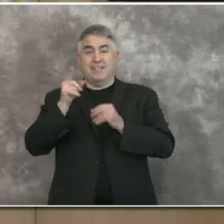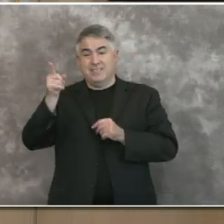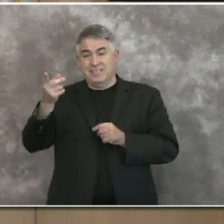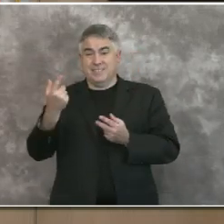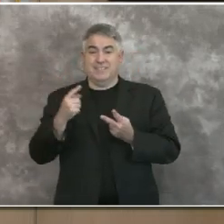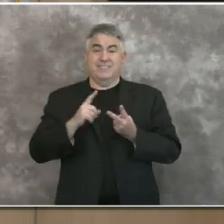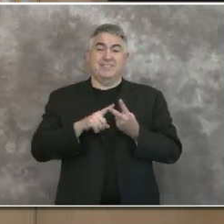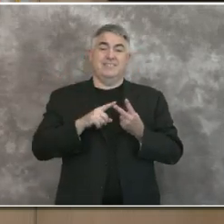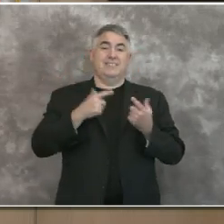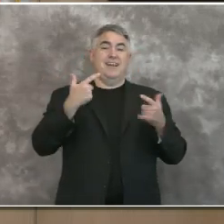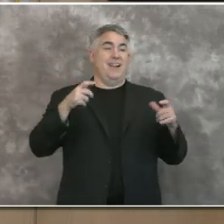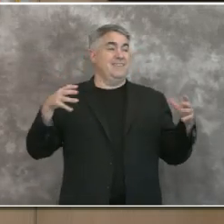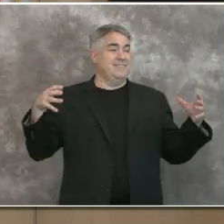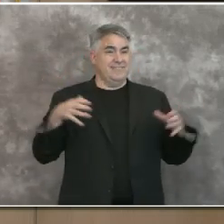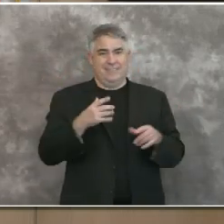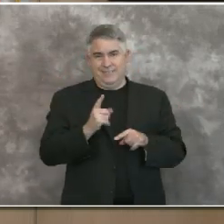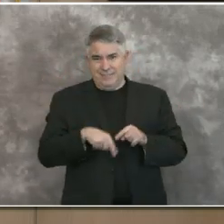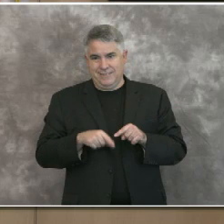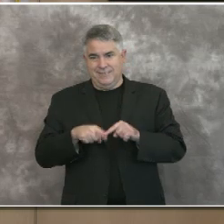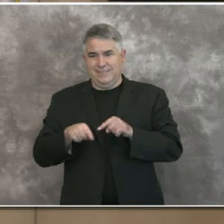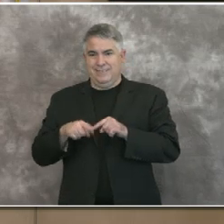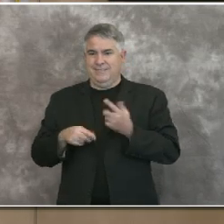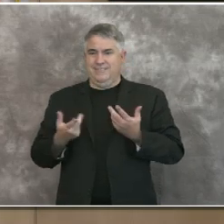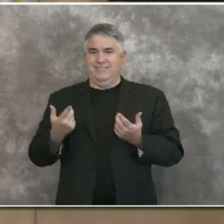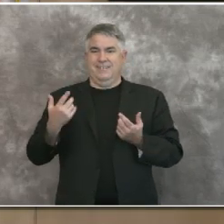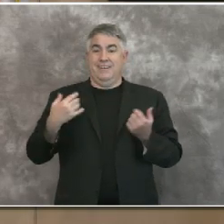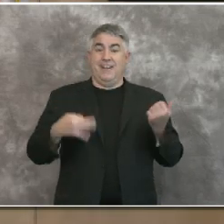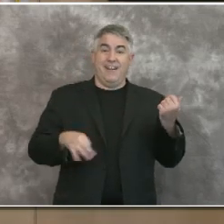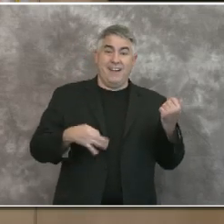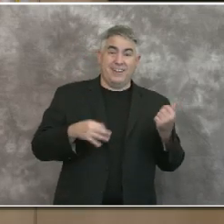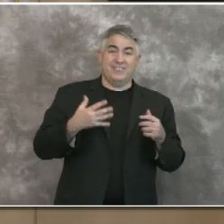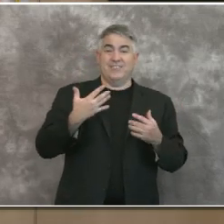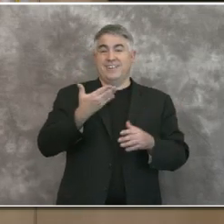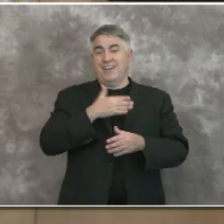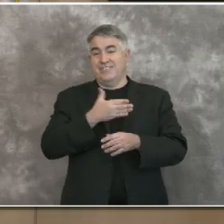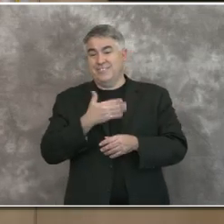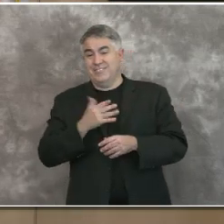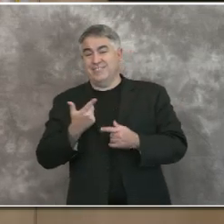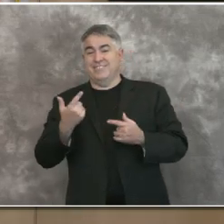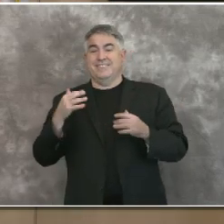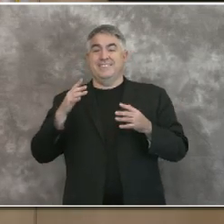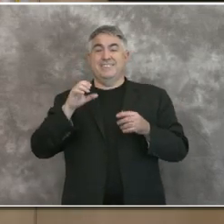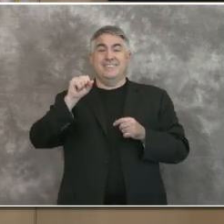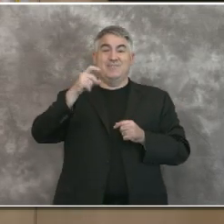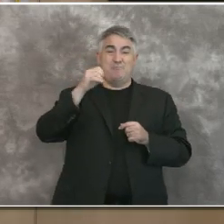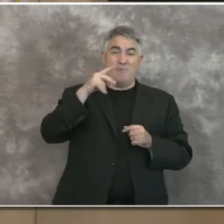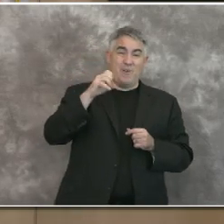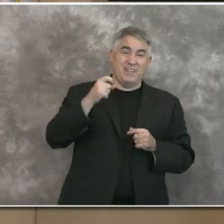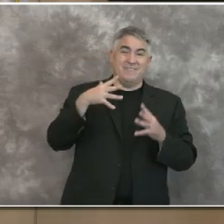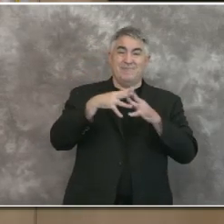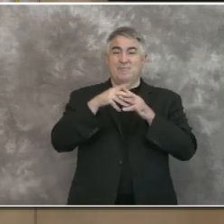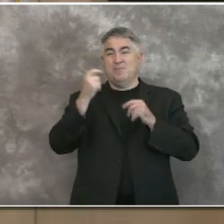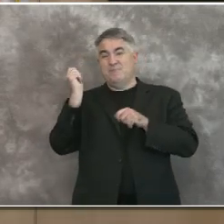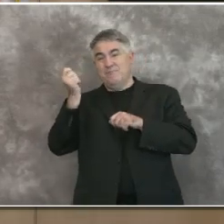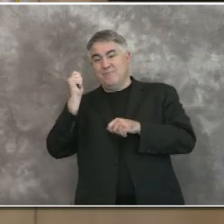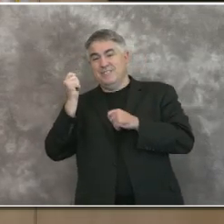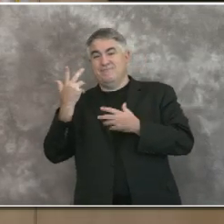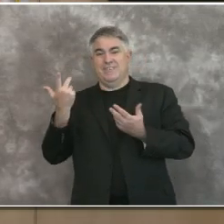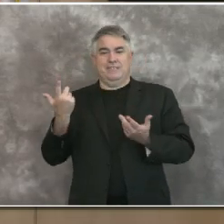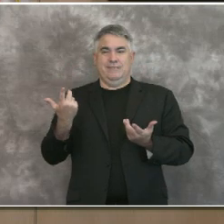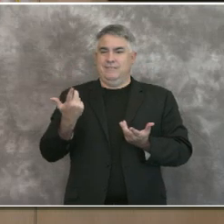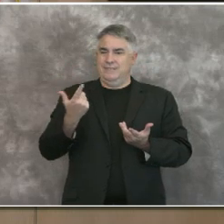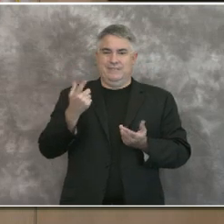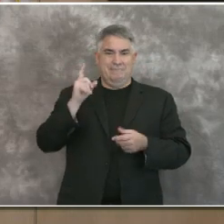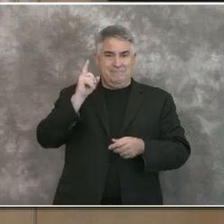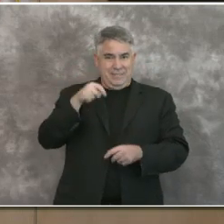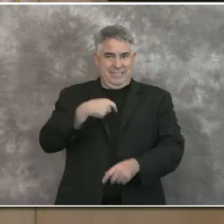gathering spaces, whether they be concerts or major sporting events or things that until there's a vaccine or therapeutic treatment will struggle.